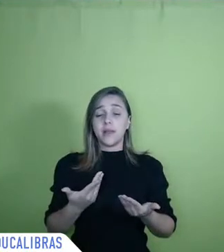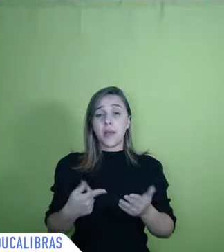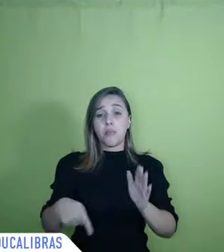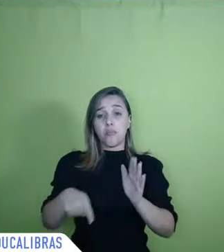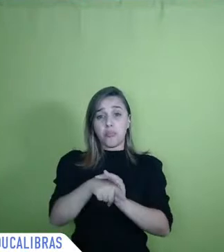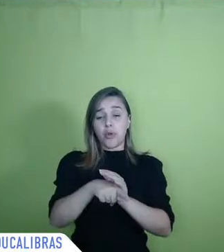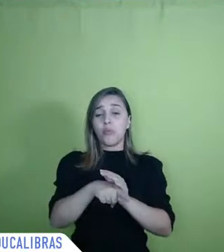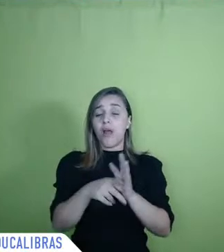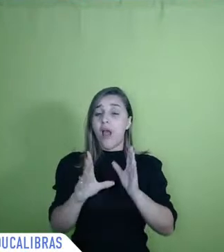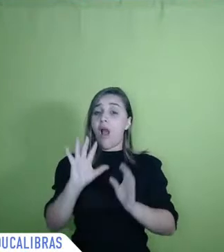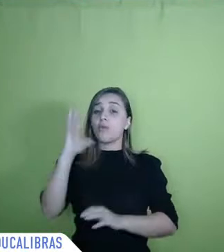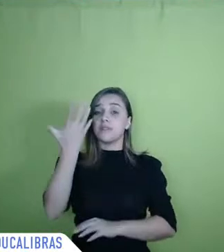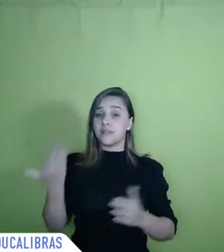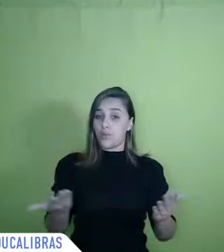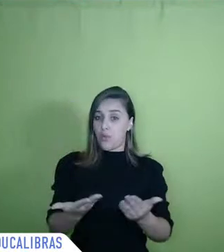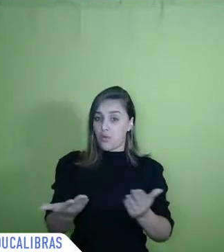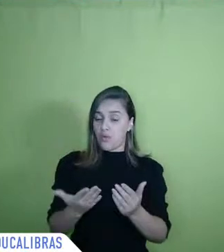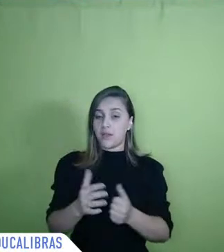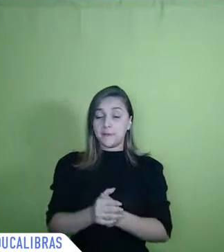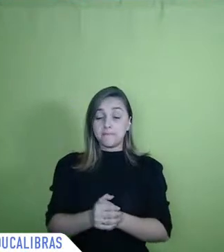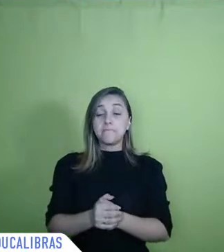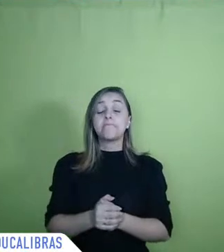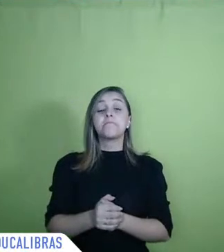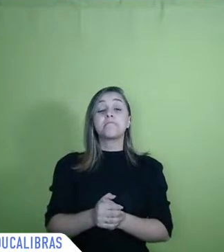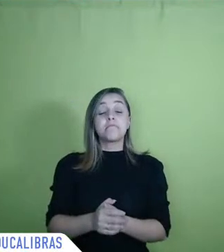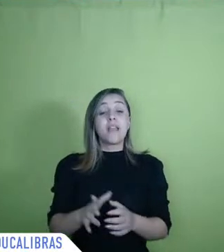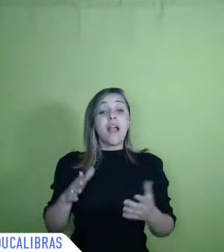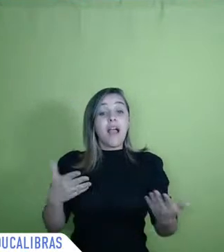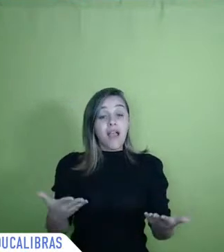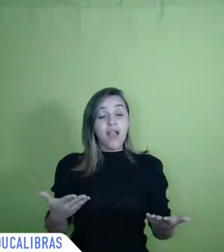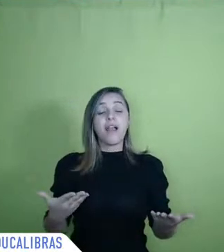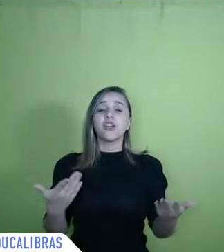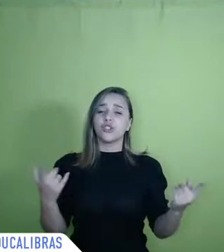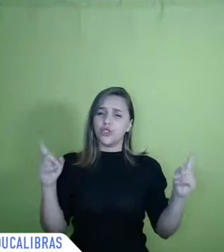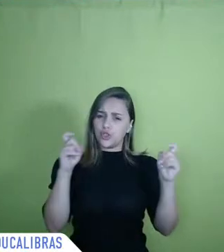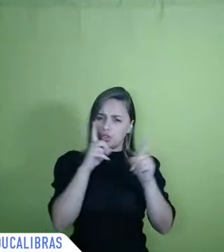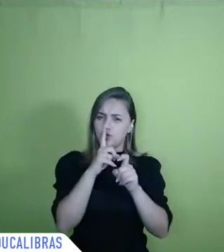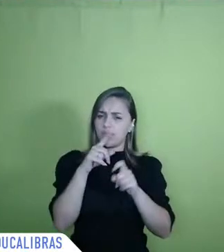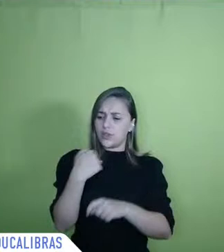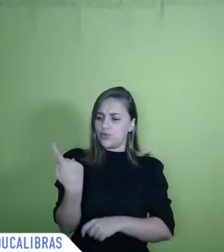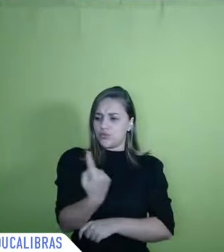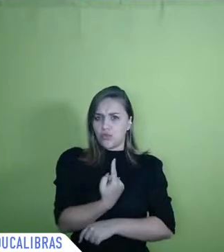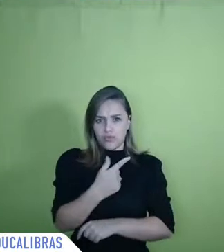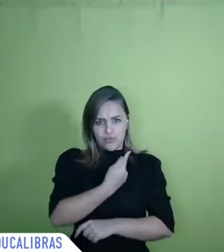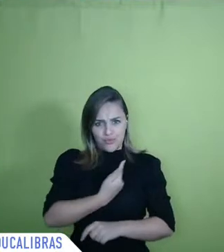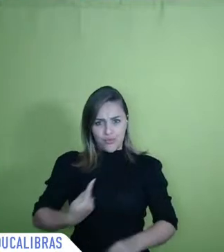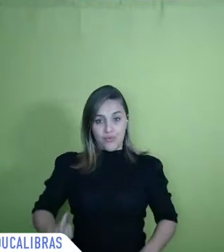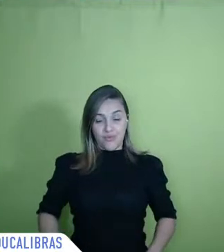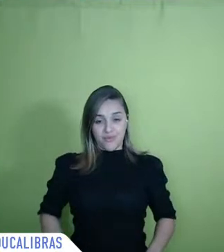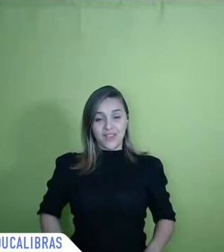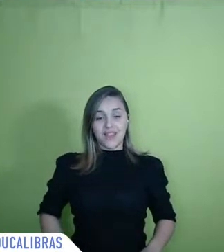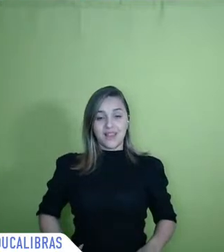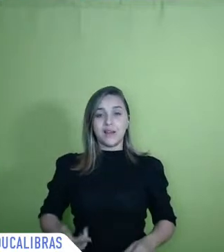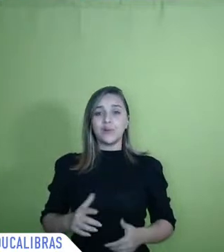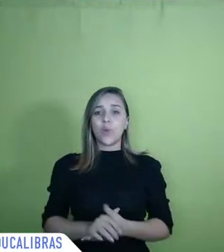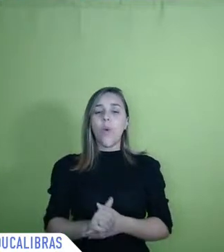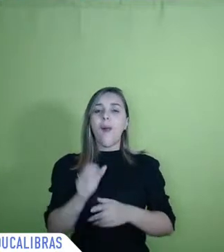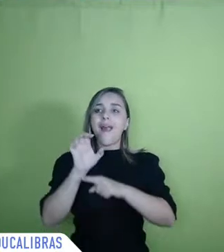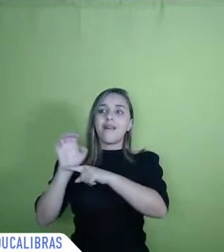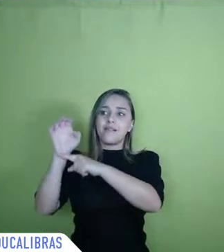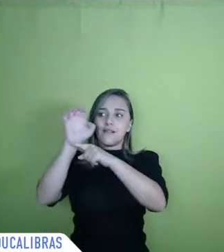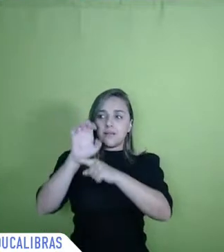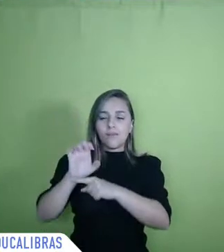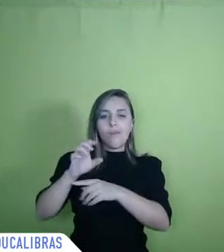are more from this recent reality. So it's very hard for a